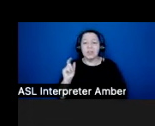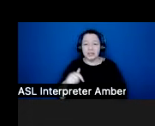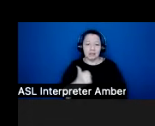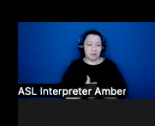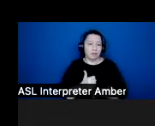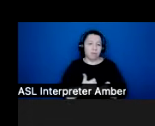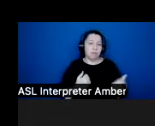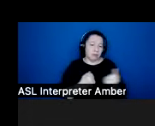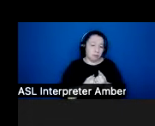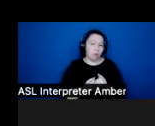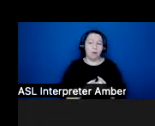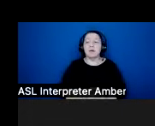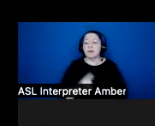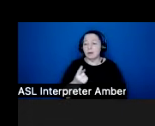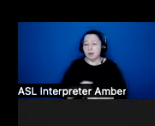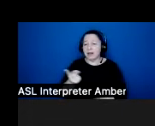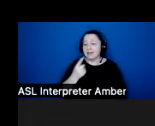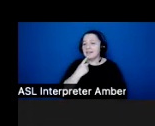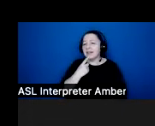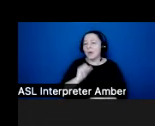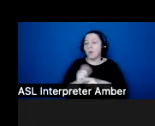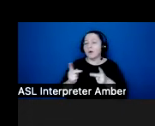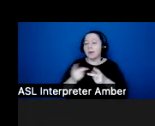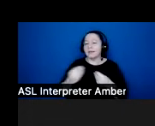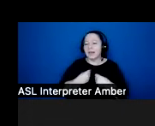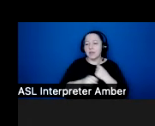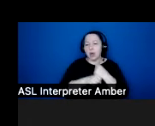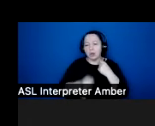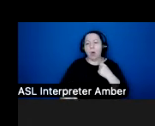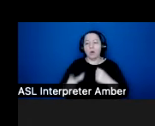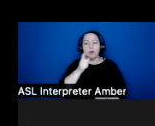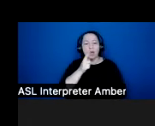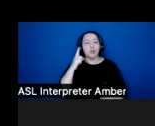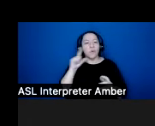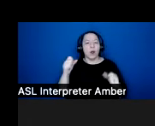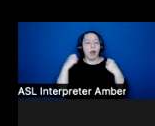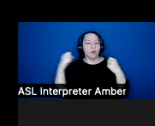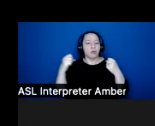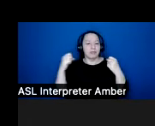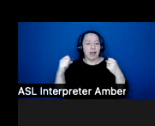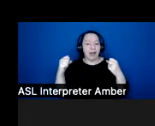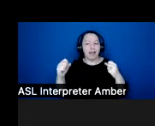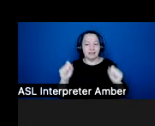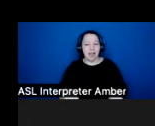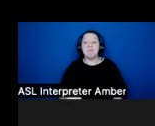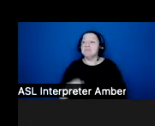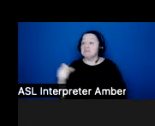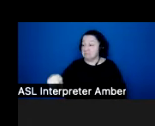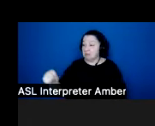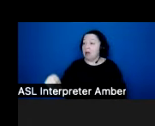Workspace gives us a longer lunch to work out. Yeah, exercise is a good way to do that.